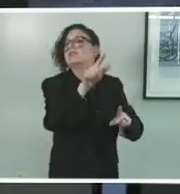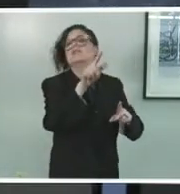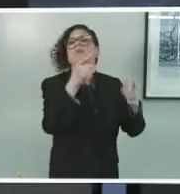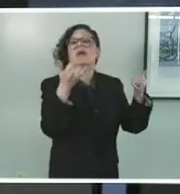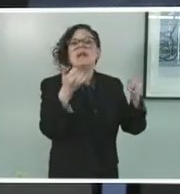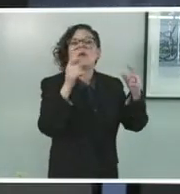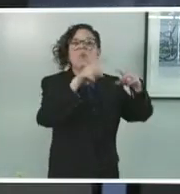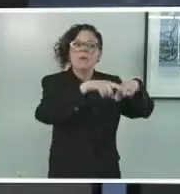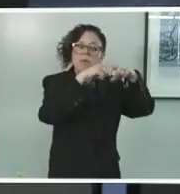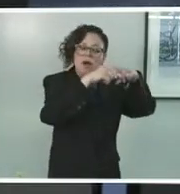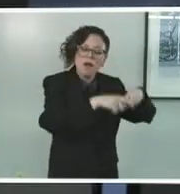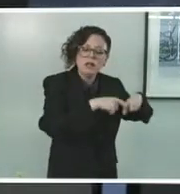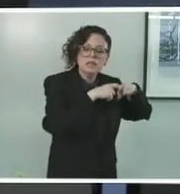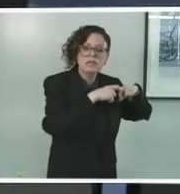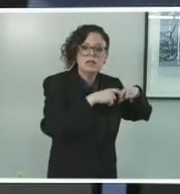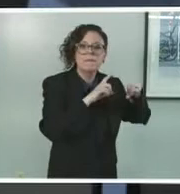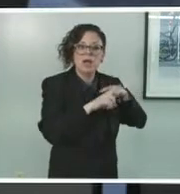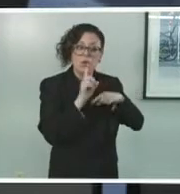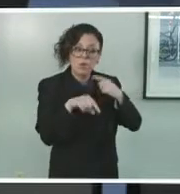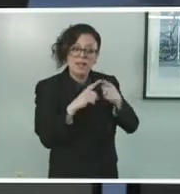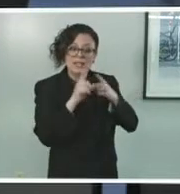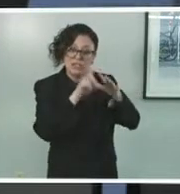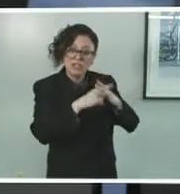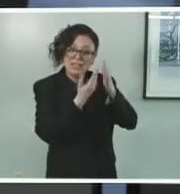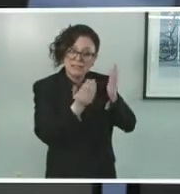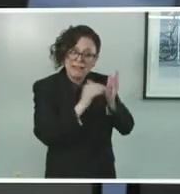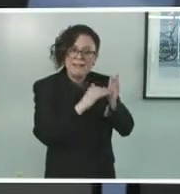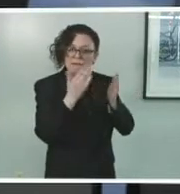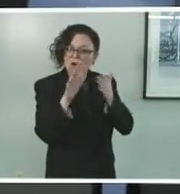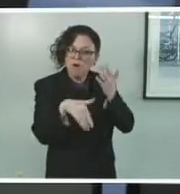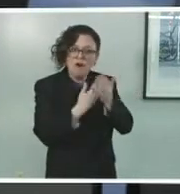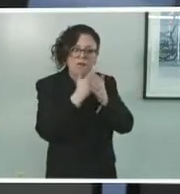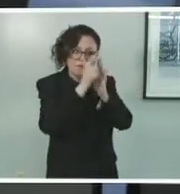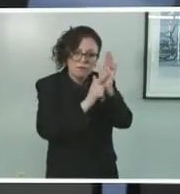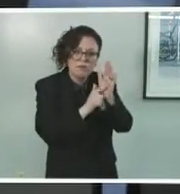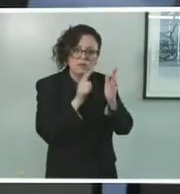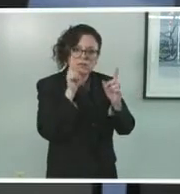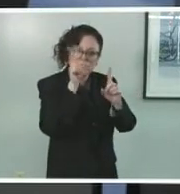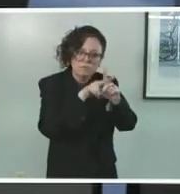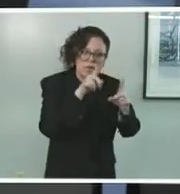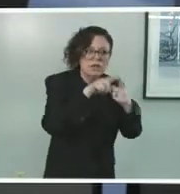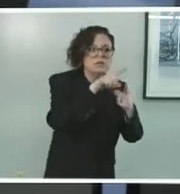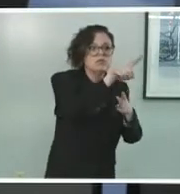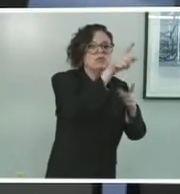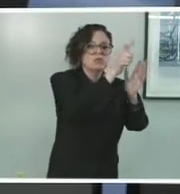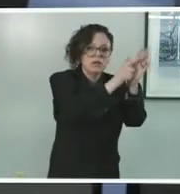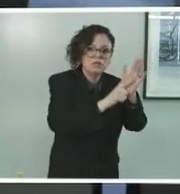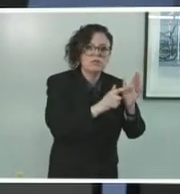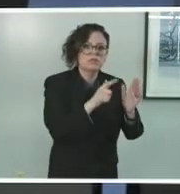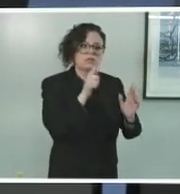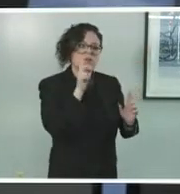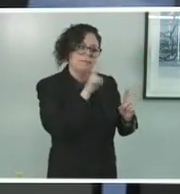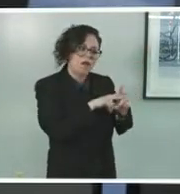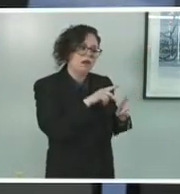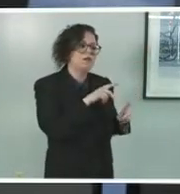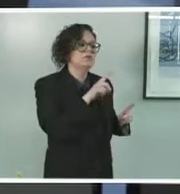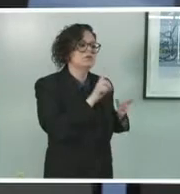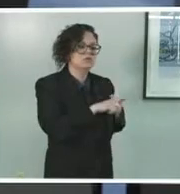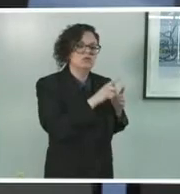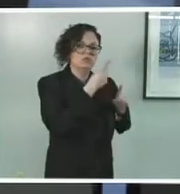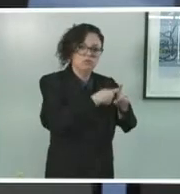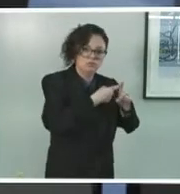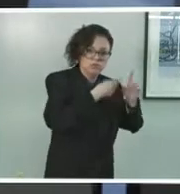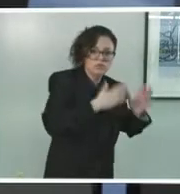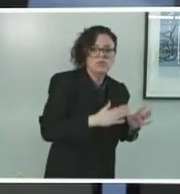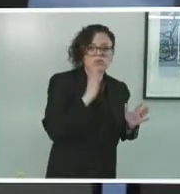And so while I can't answer all of those questions, what's going to happen after those Sure. processes start again? For right now, we